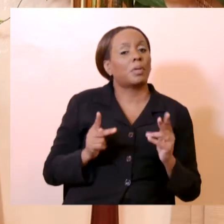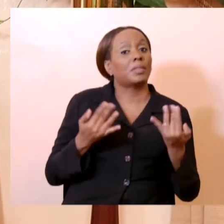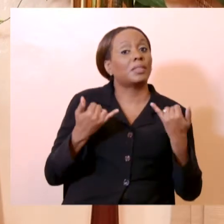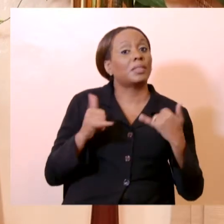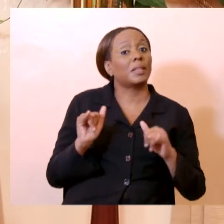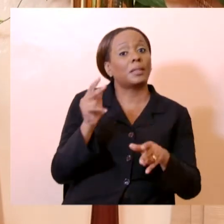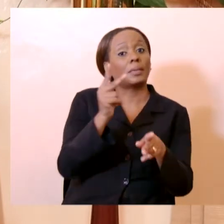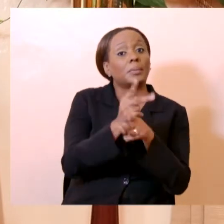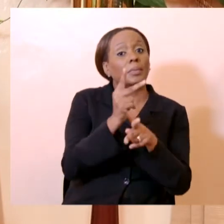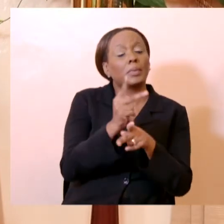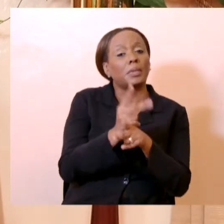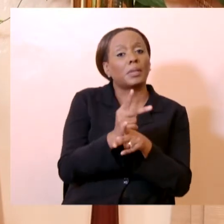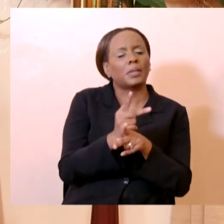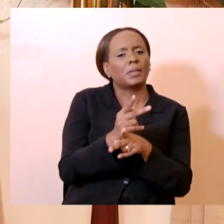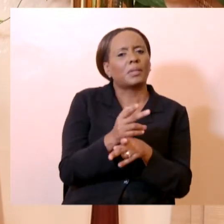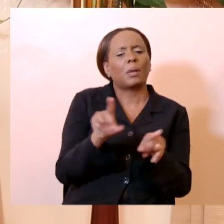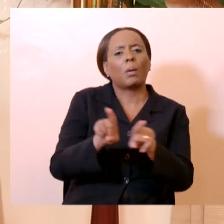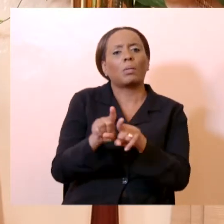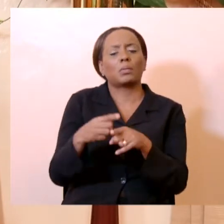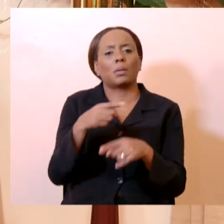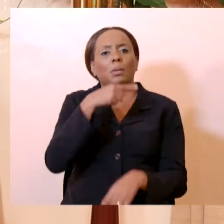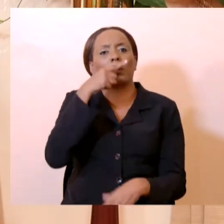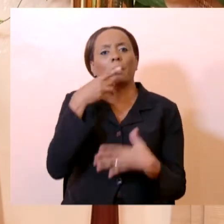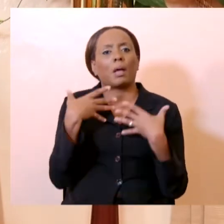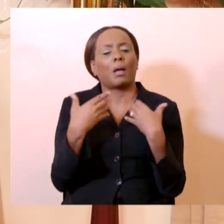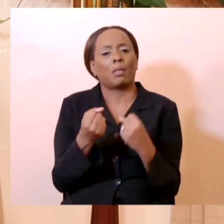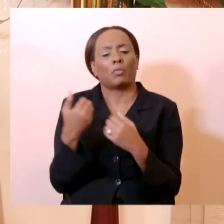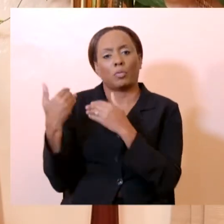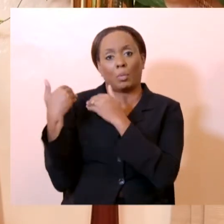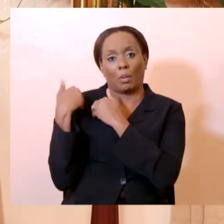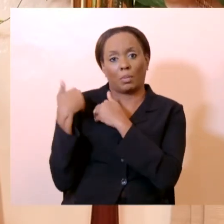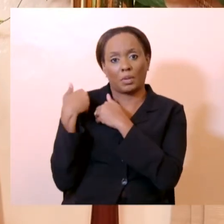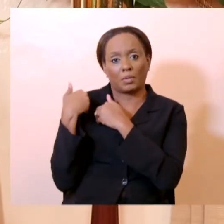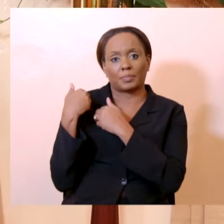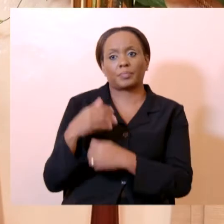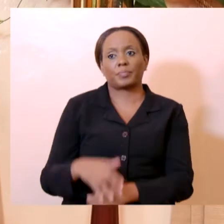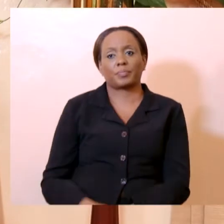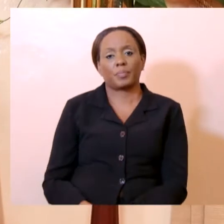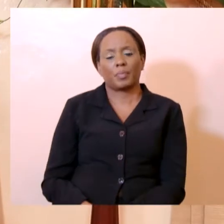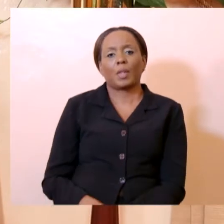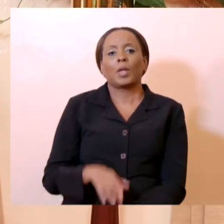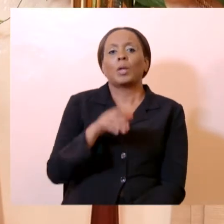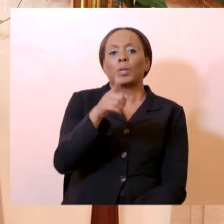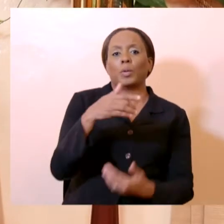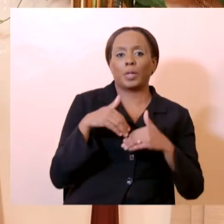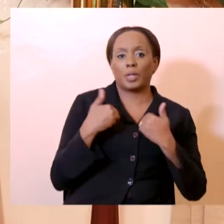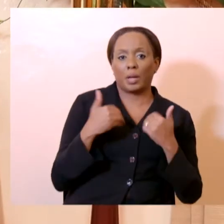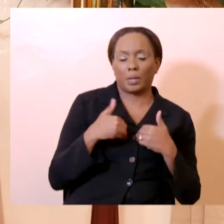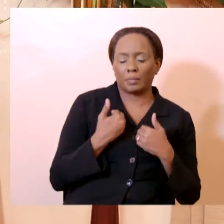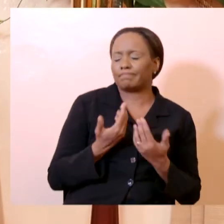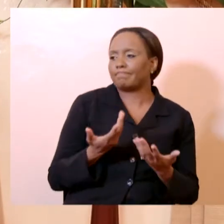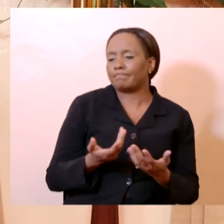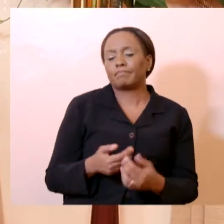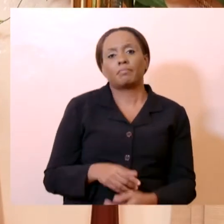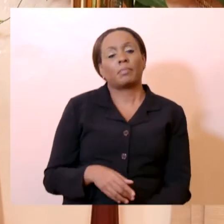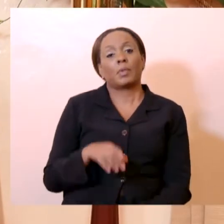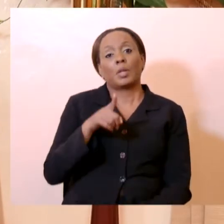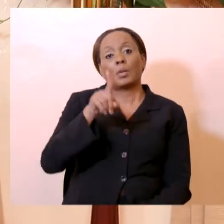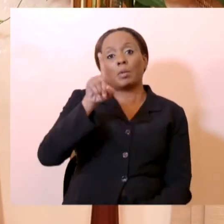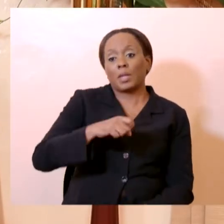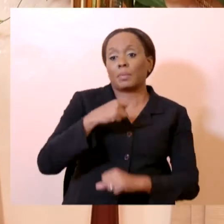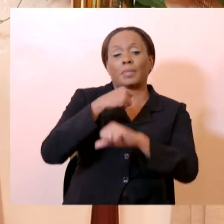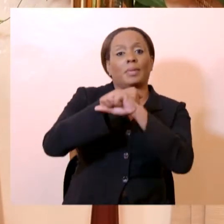there is a public health aspect to this as well. The younger persons, you have a family unit, and you need to help protect them as